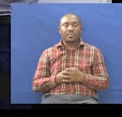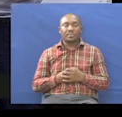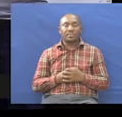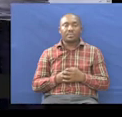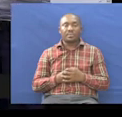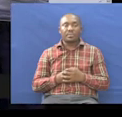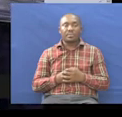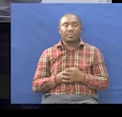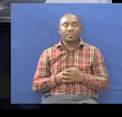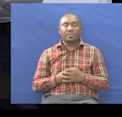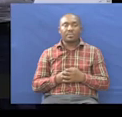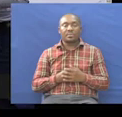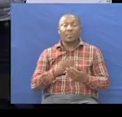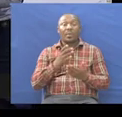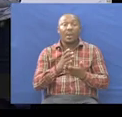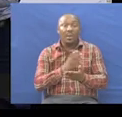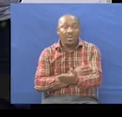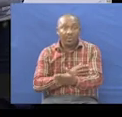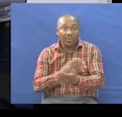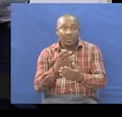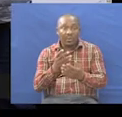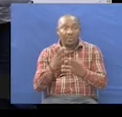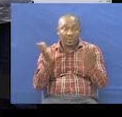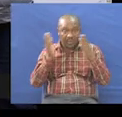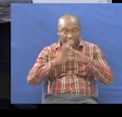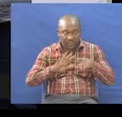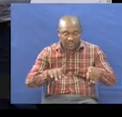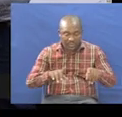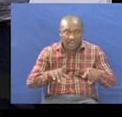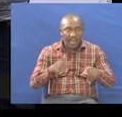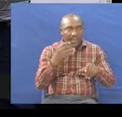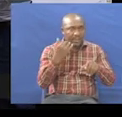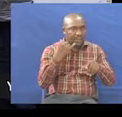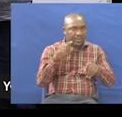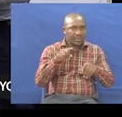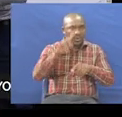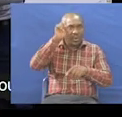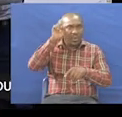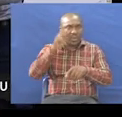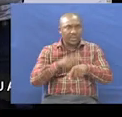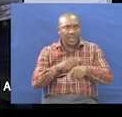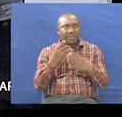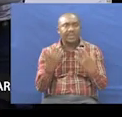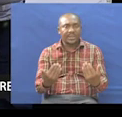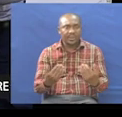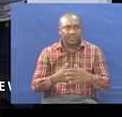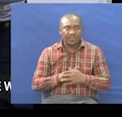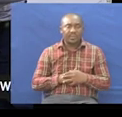I would like you to tell me, what time is it shown by this clock here?